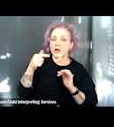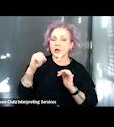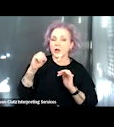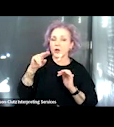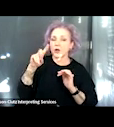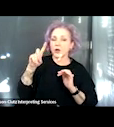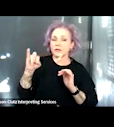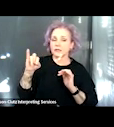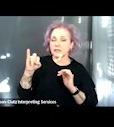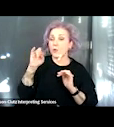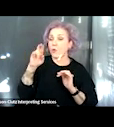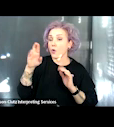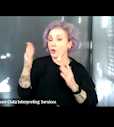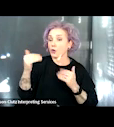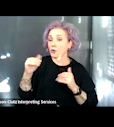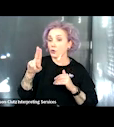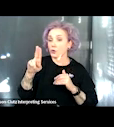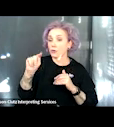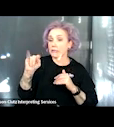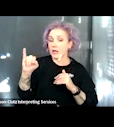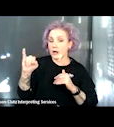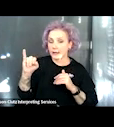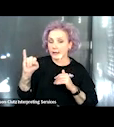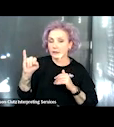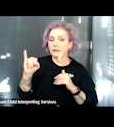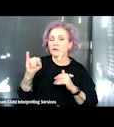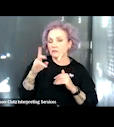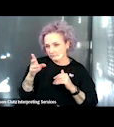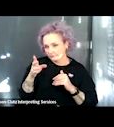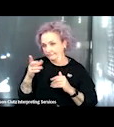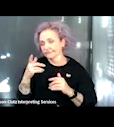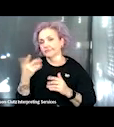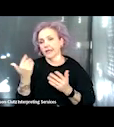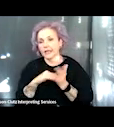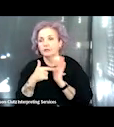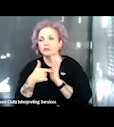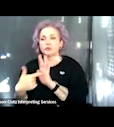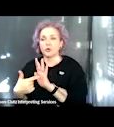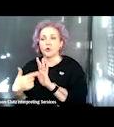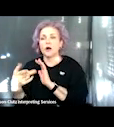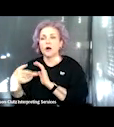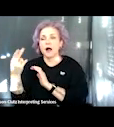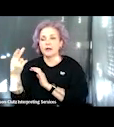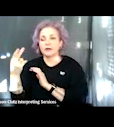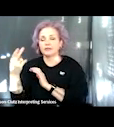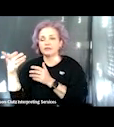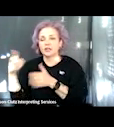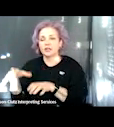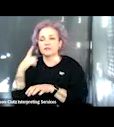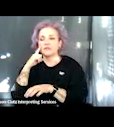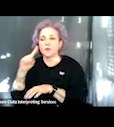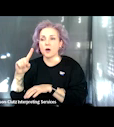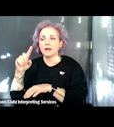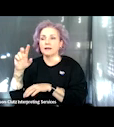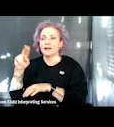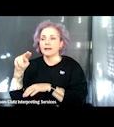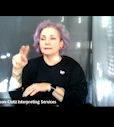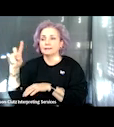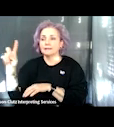most specific studies we have are those looking at what happens after infection. So whenever you get an infection, you'll